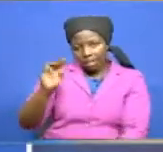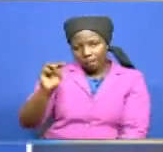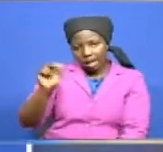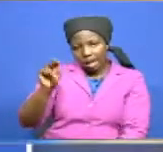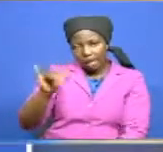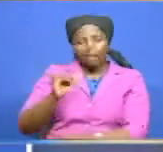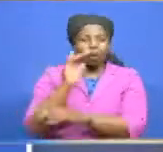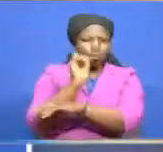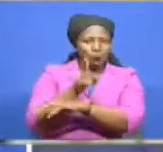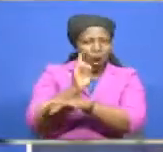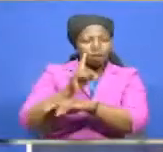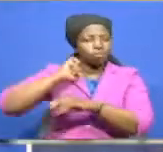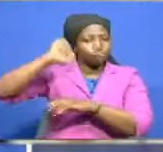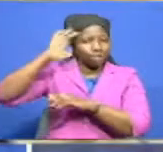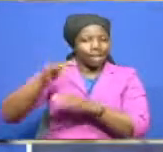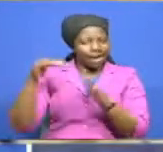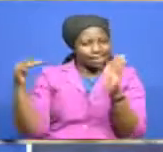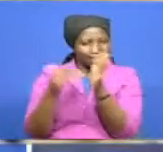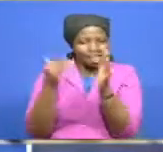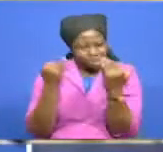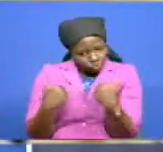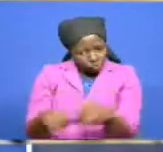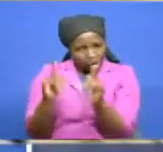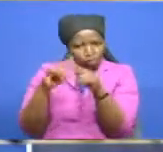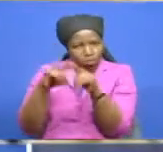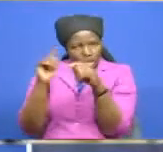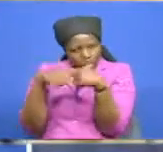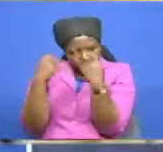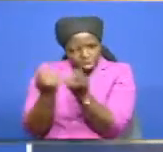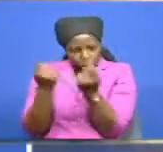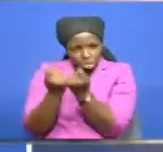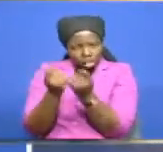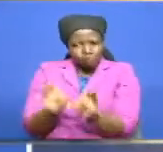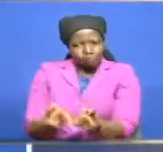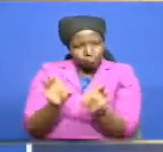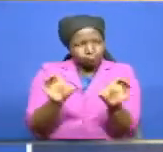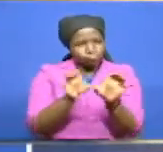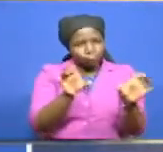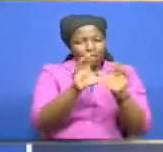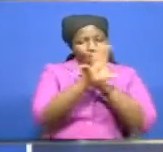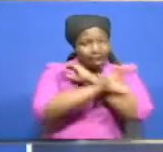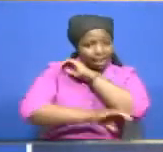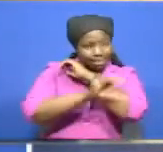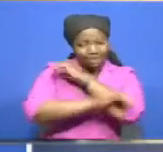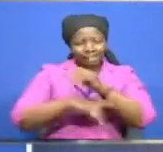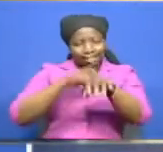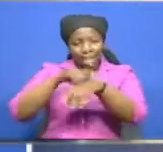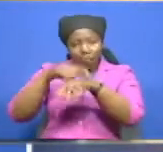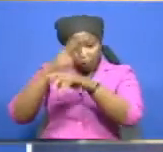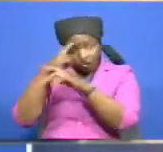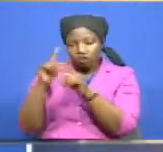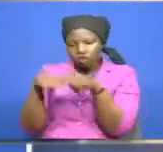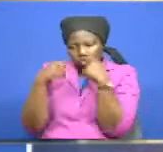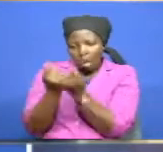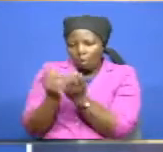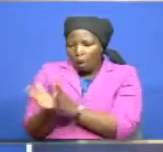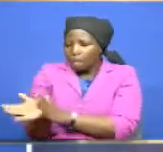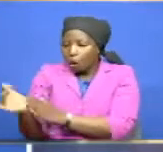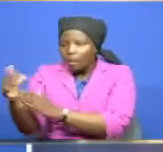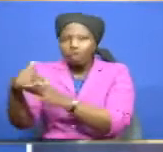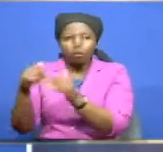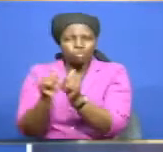warned politicians against attempts to ethnically polarize the country. The time for ethnic mobilization and the